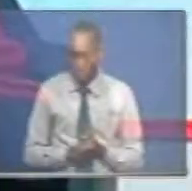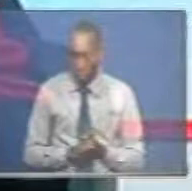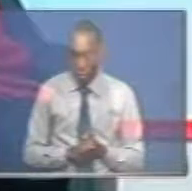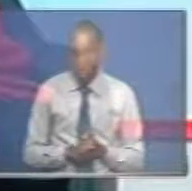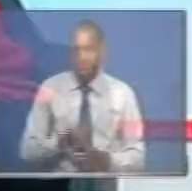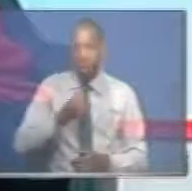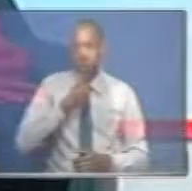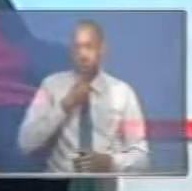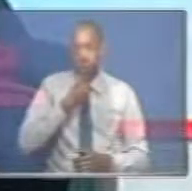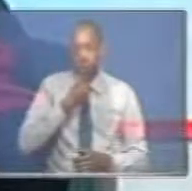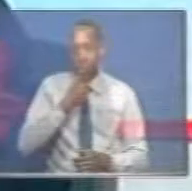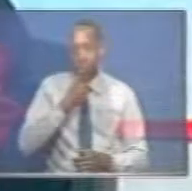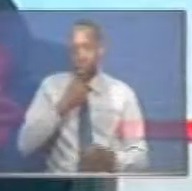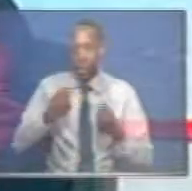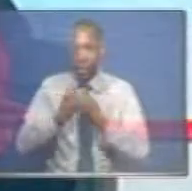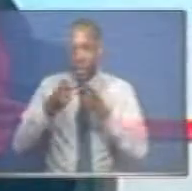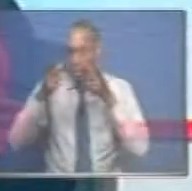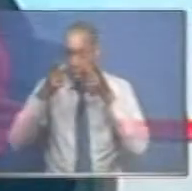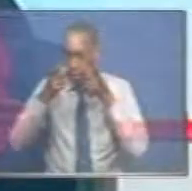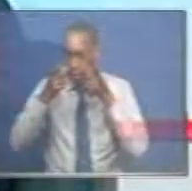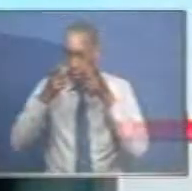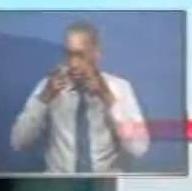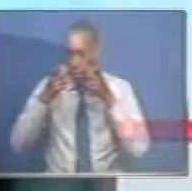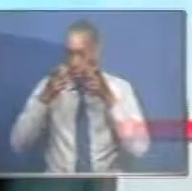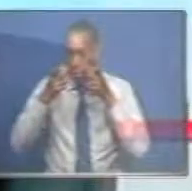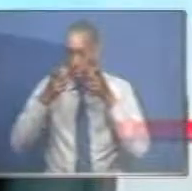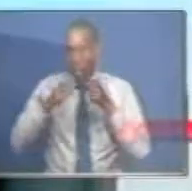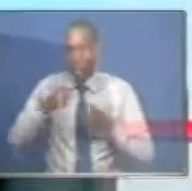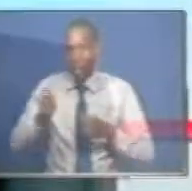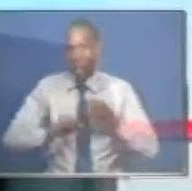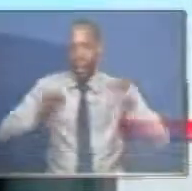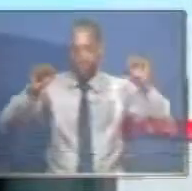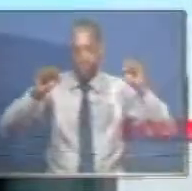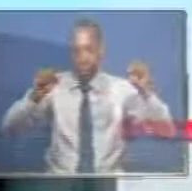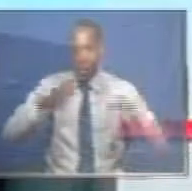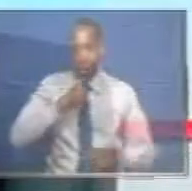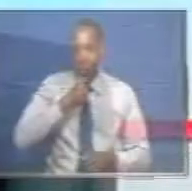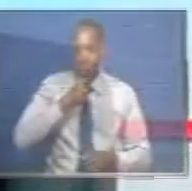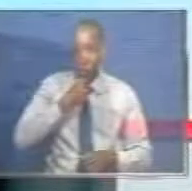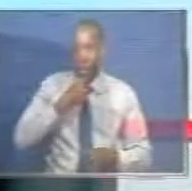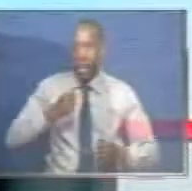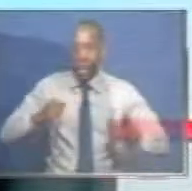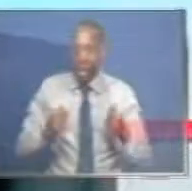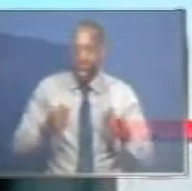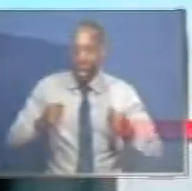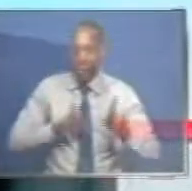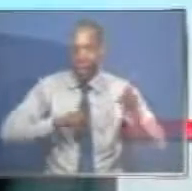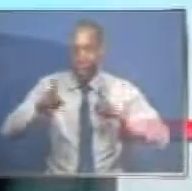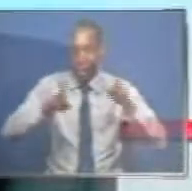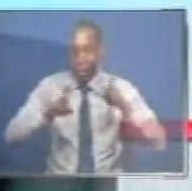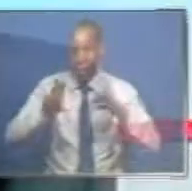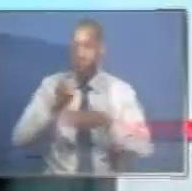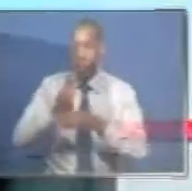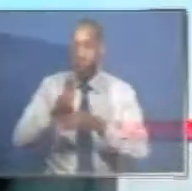God playing Tusker. Those who support Gor We'll be very happy to go watch the game at 2